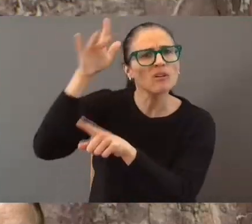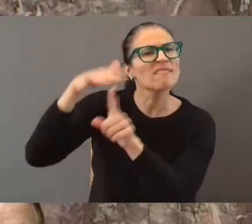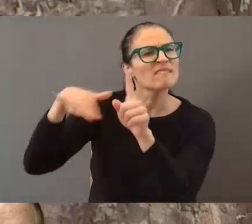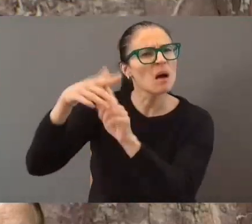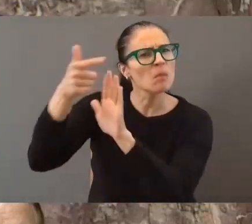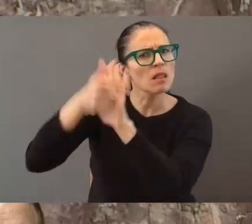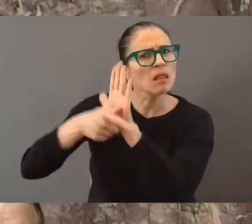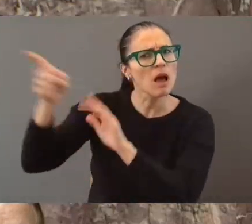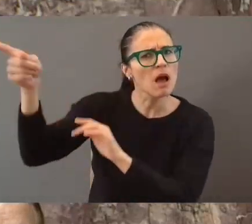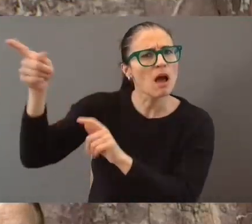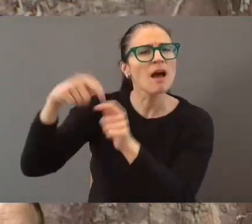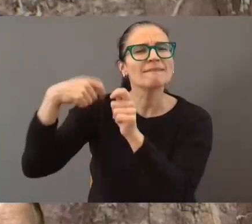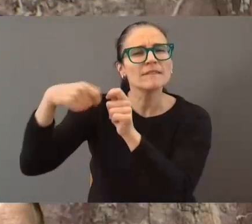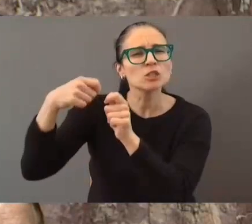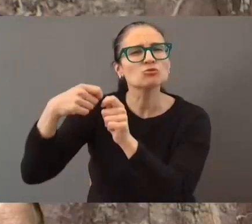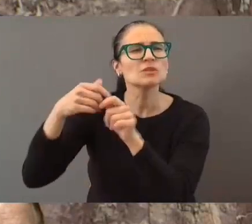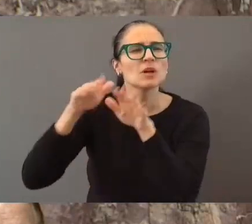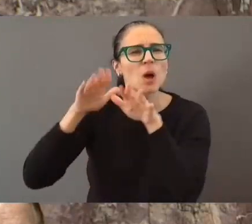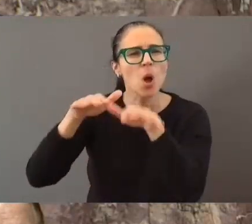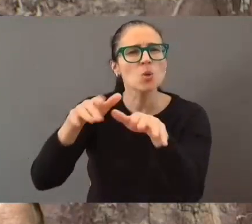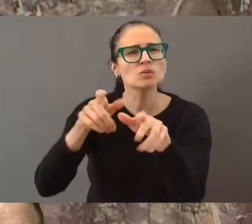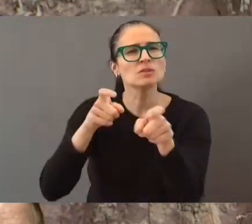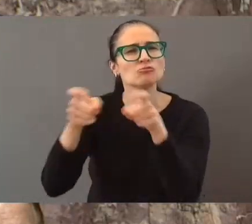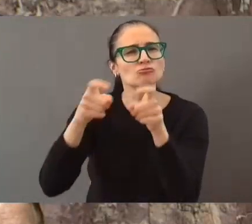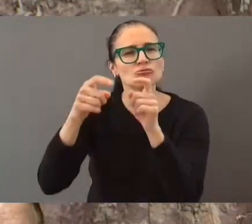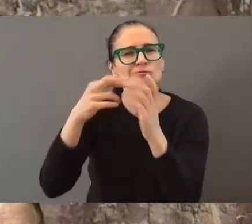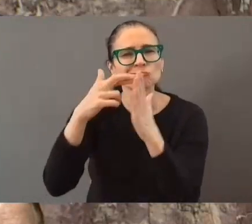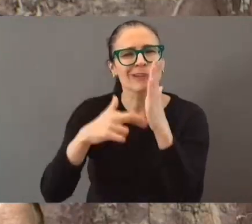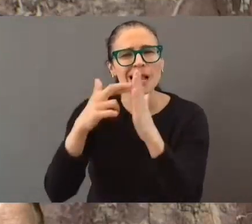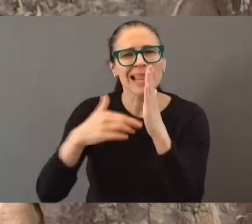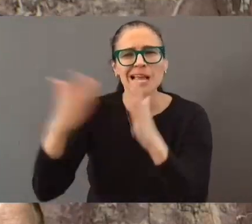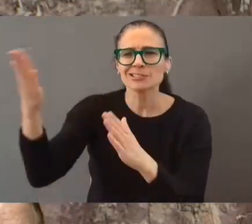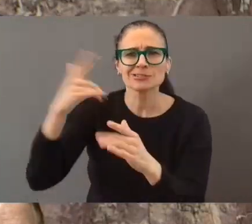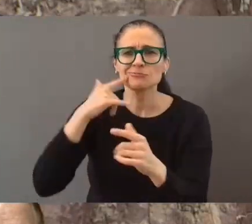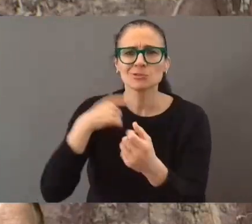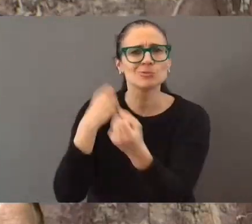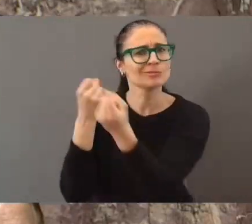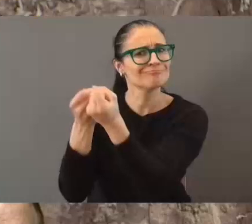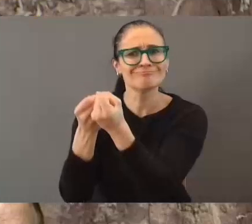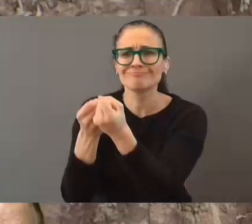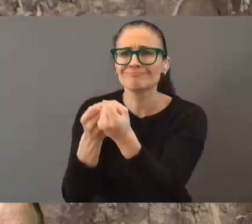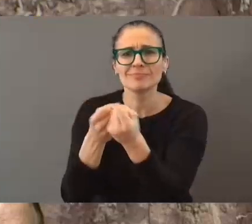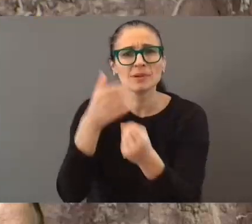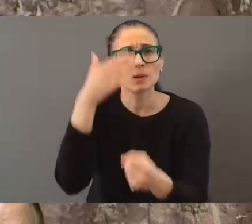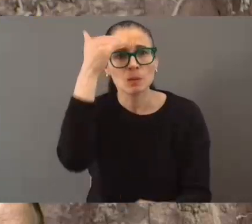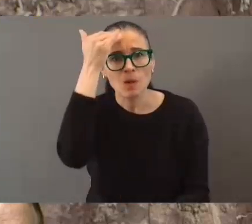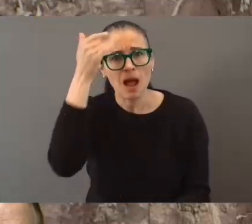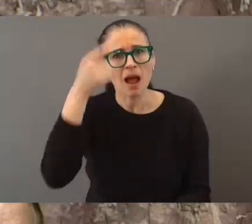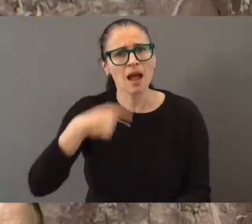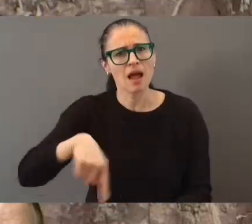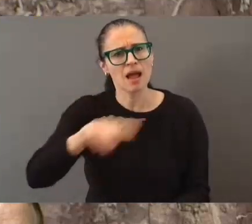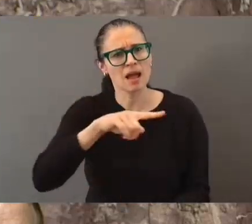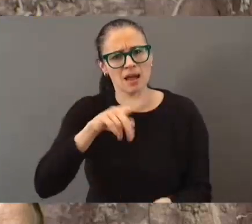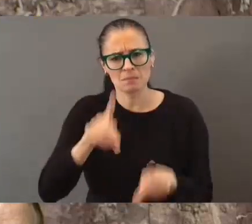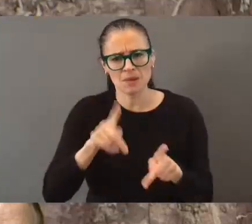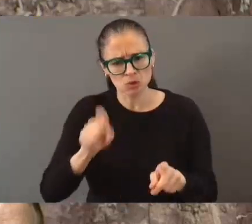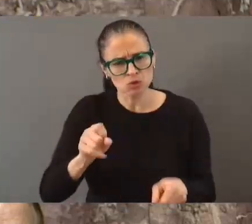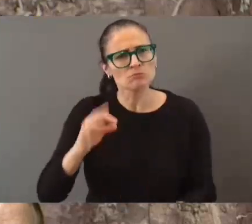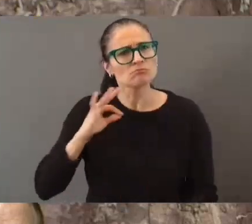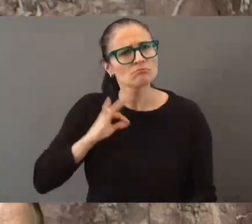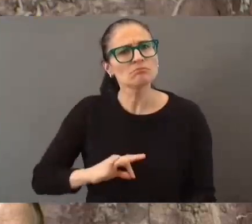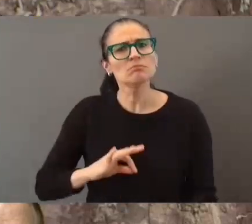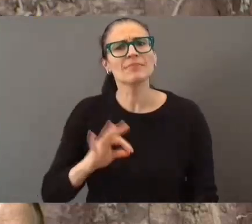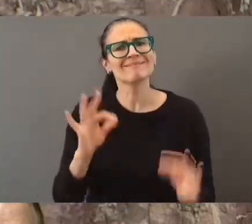supportive of the project because we think people should get full value for it. But Honourable Speaker, you know, I